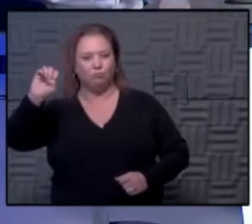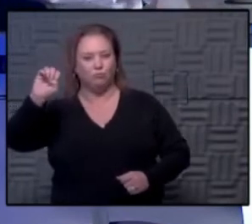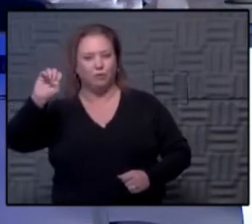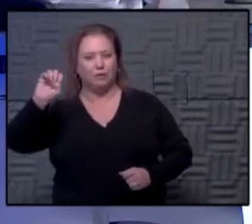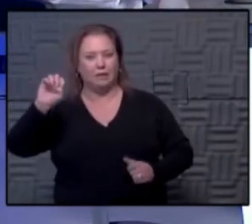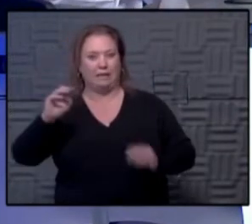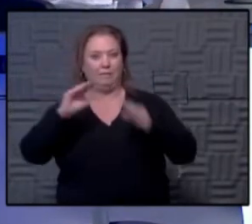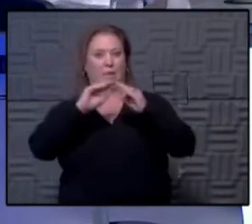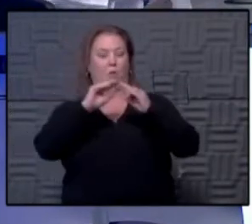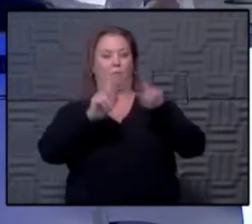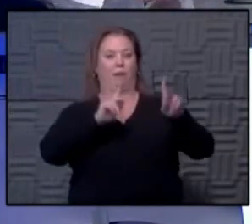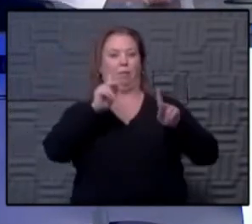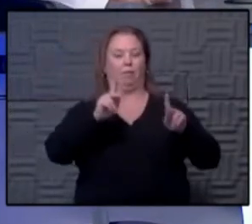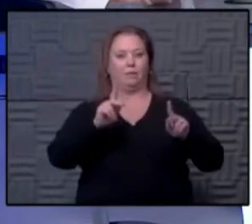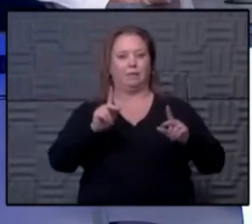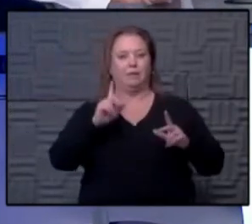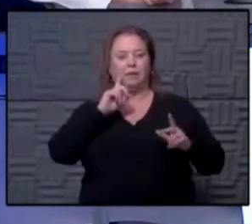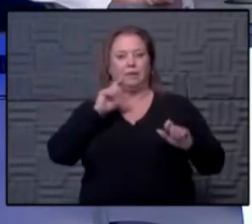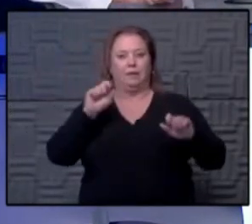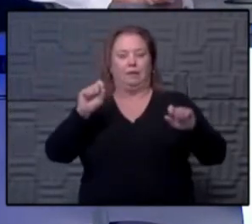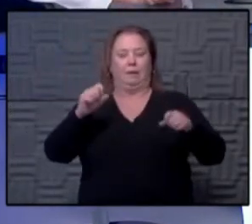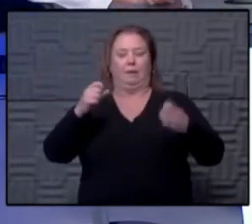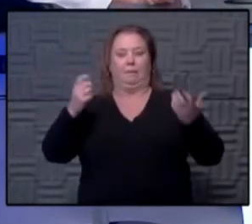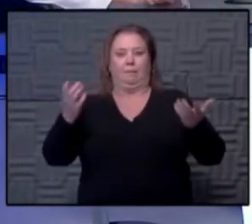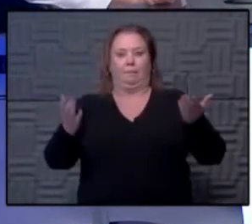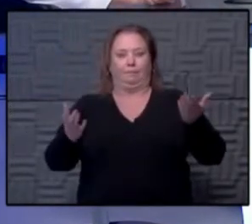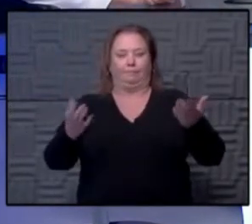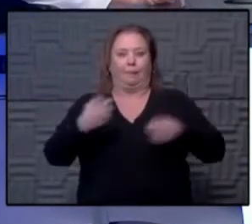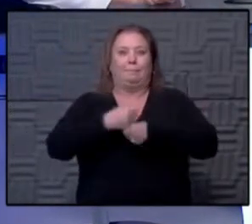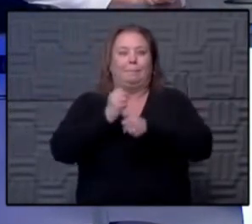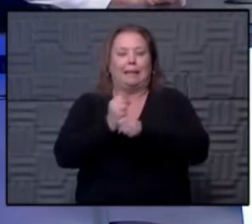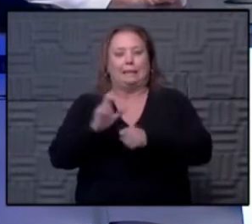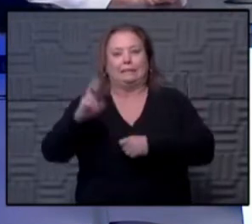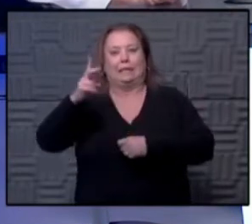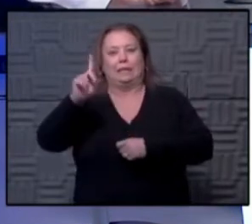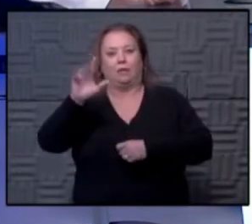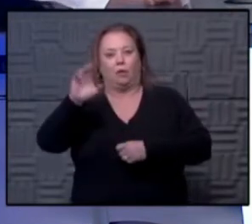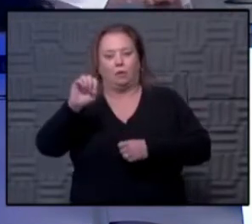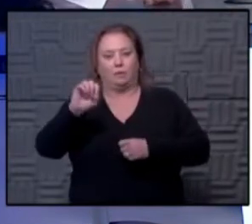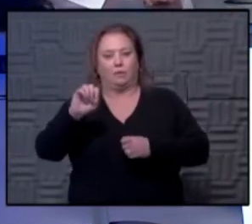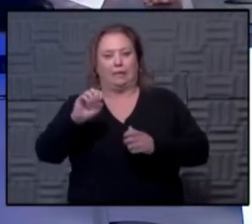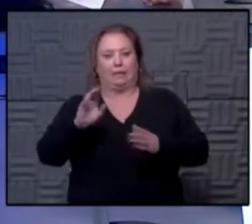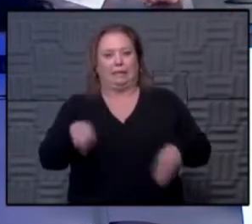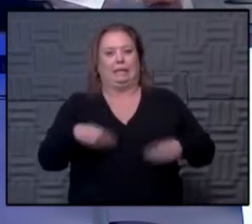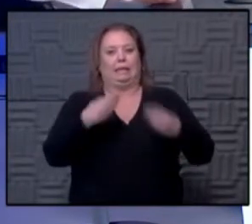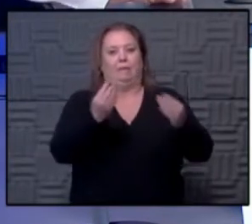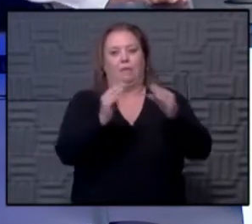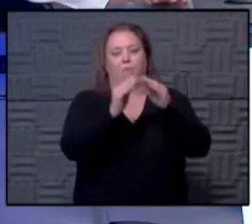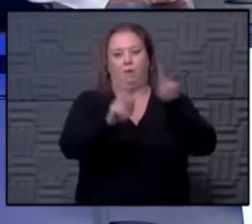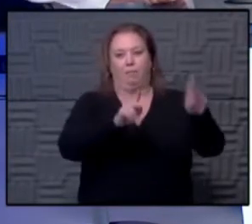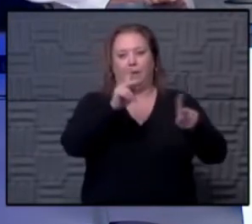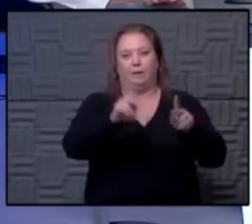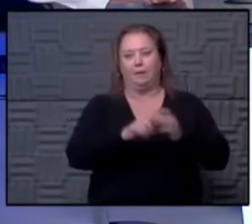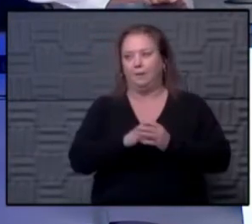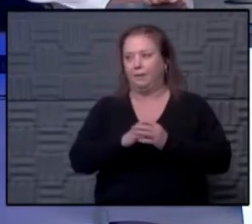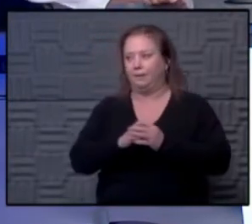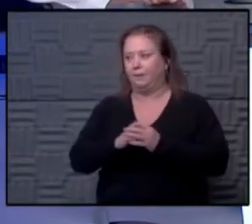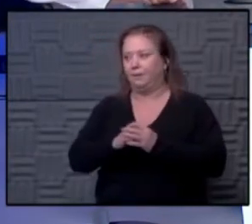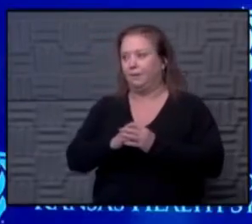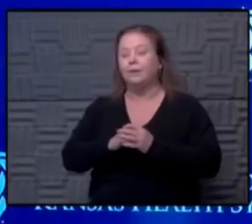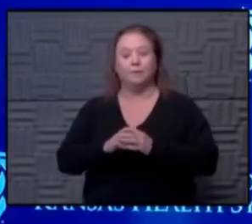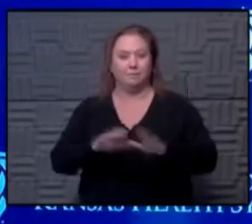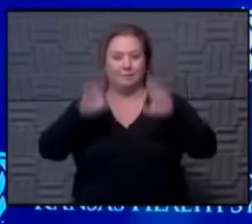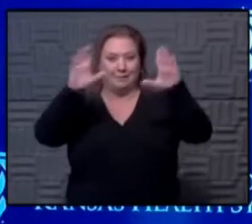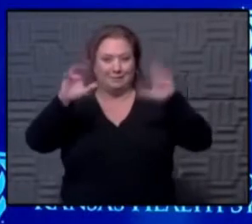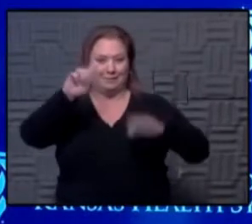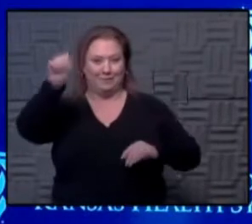and instead of getting as many second doses made as they could and getting a lot more people that first dose? Yeah, great question, Lindsay, and one that we